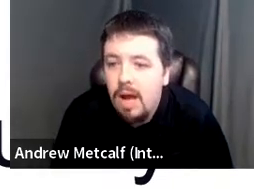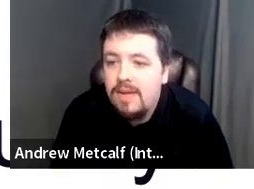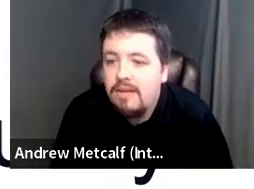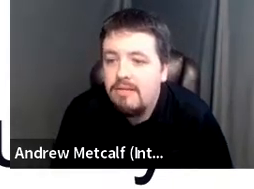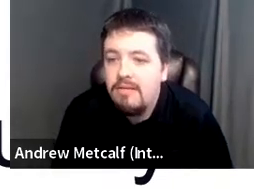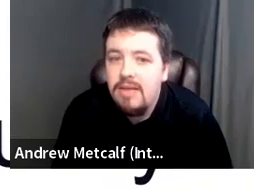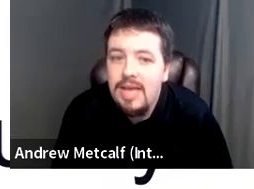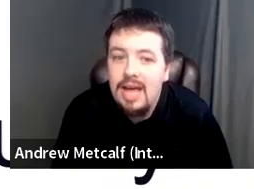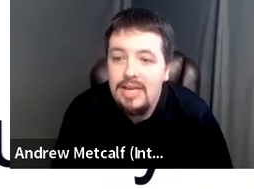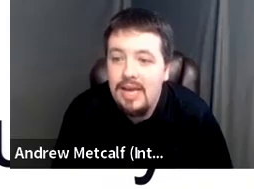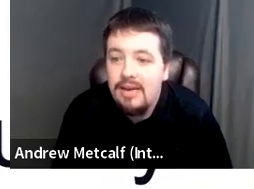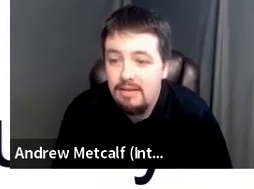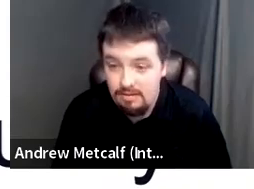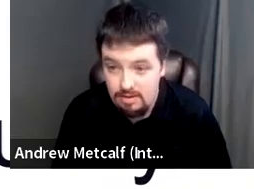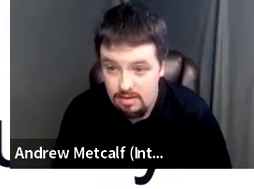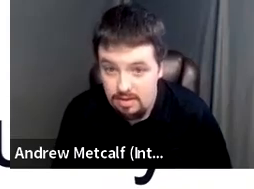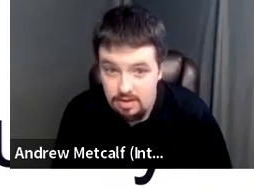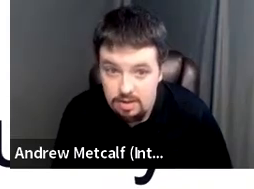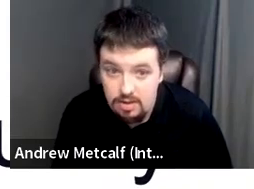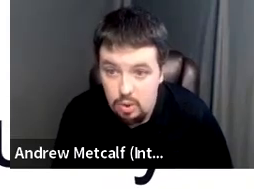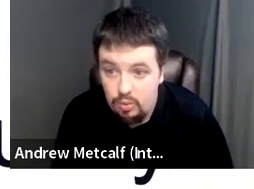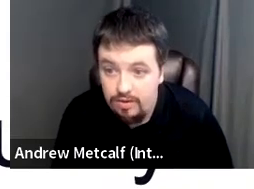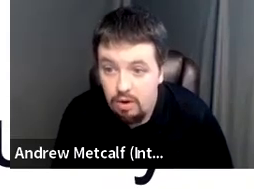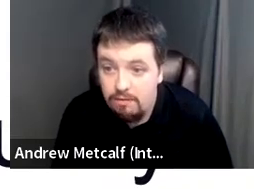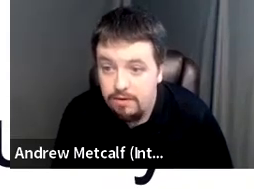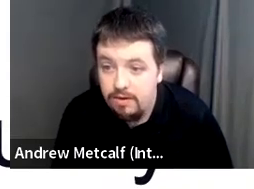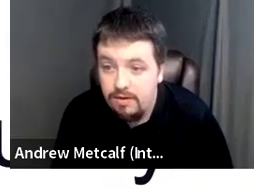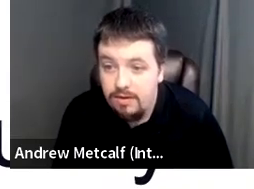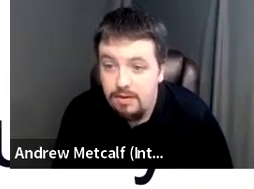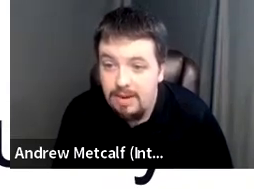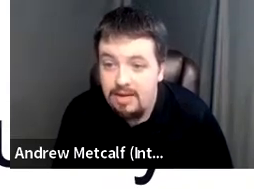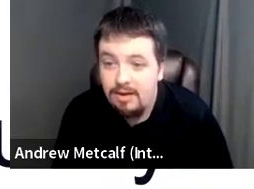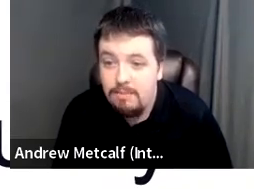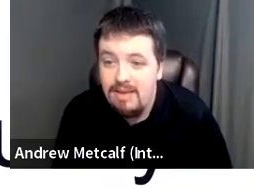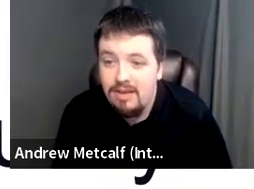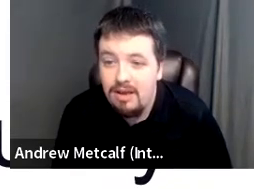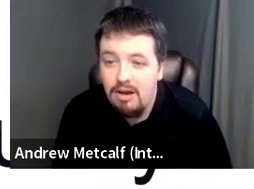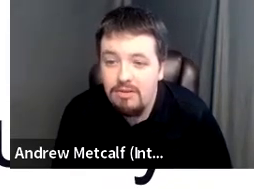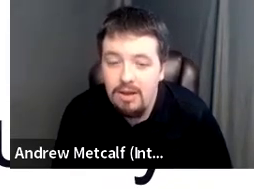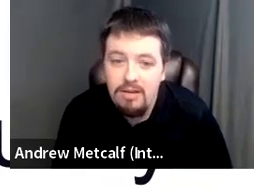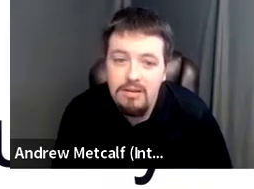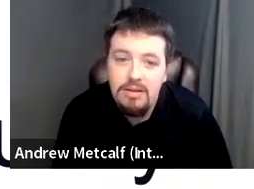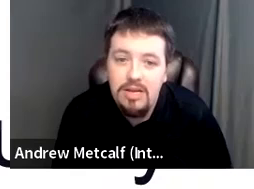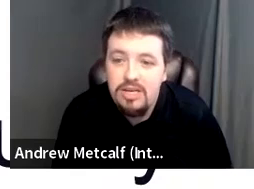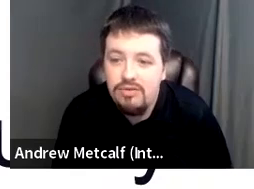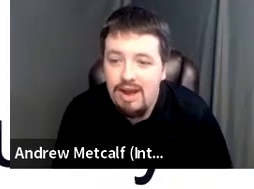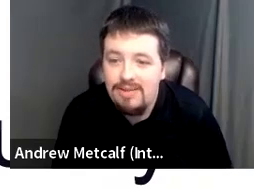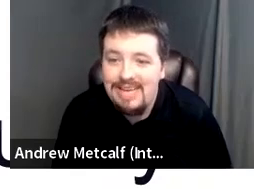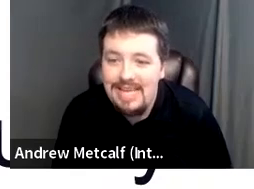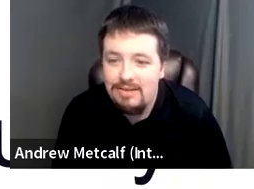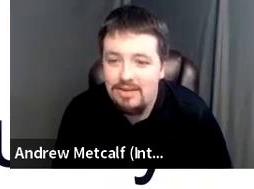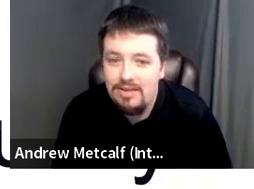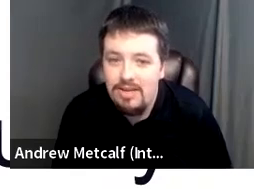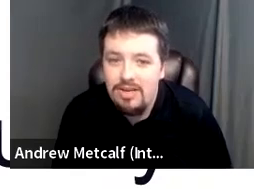Thomas Hopkins Gallaudet was offered by Dr. Mason Cogswell to travel